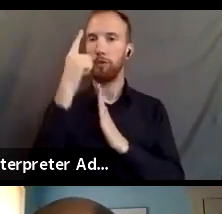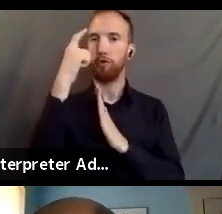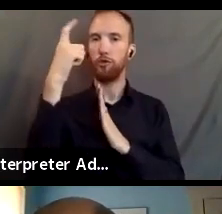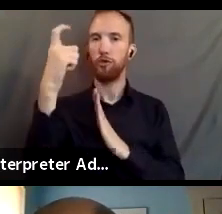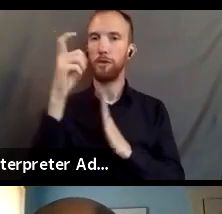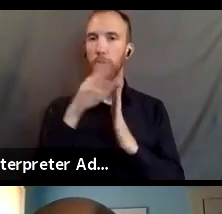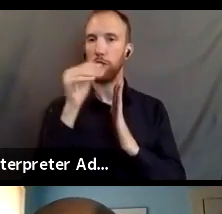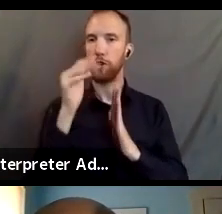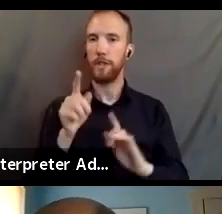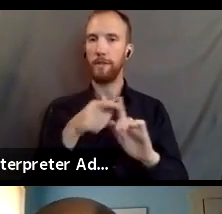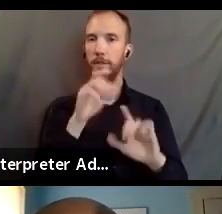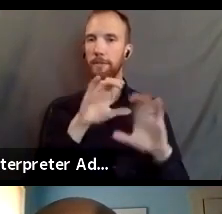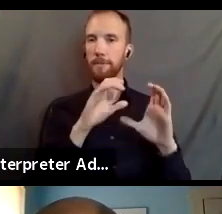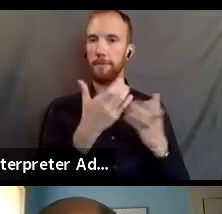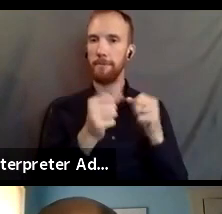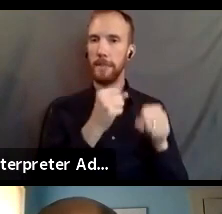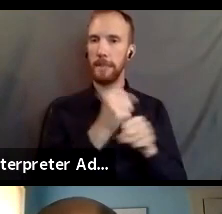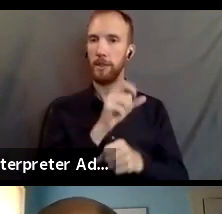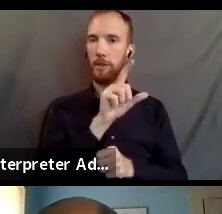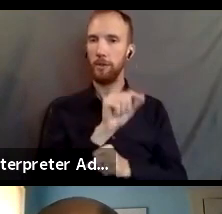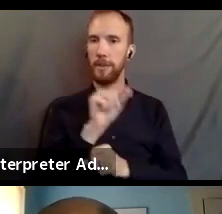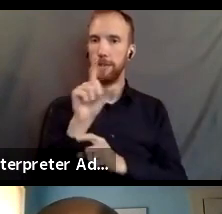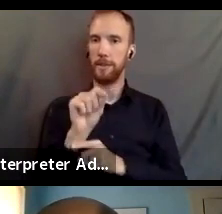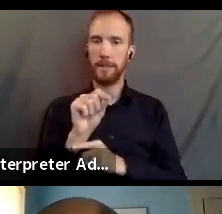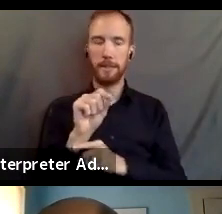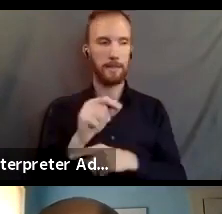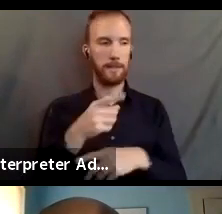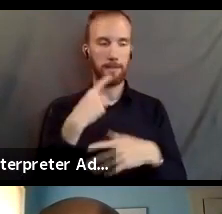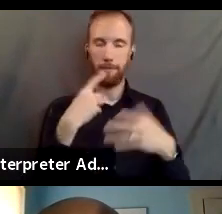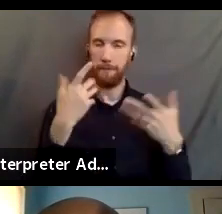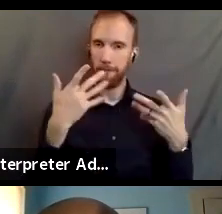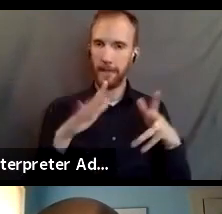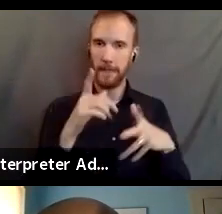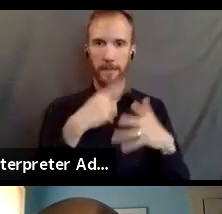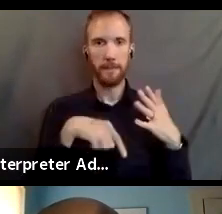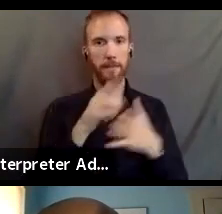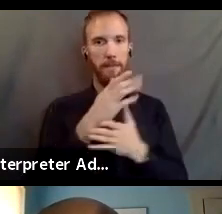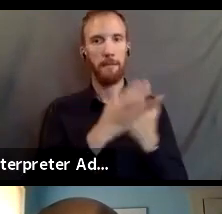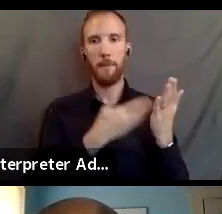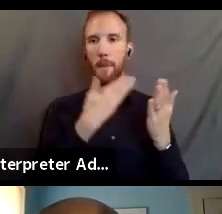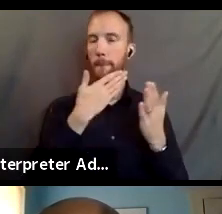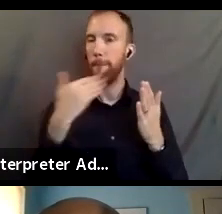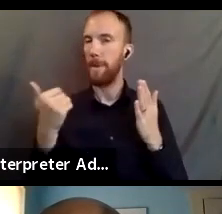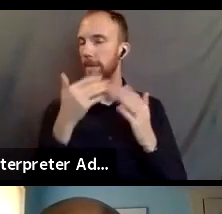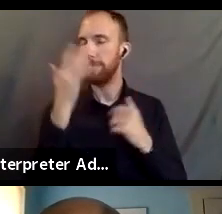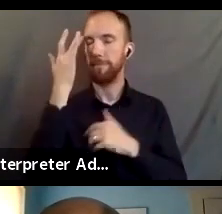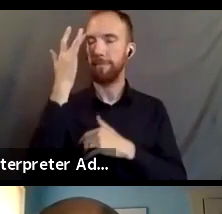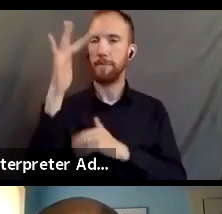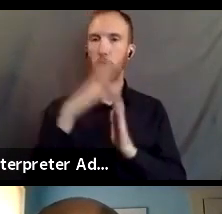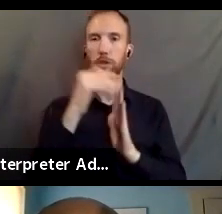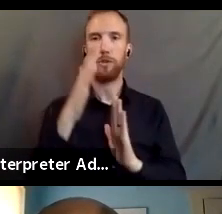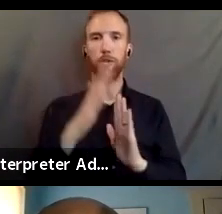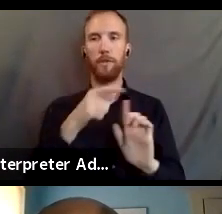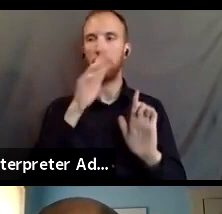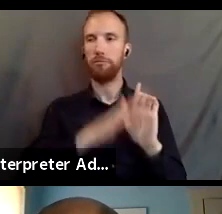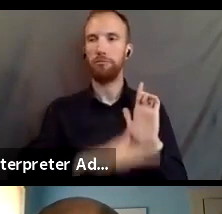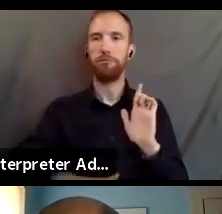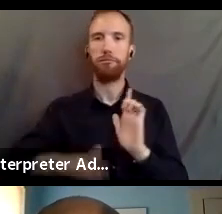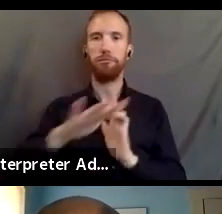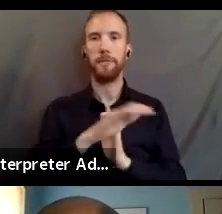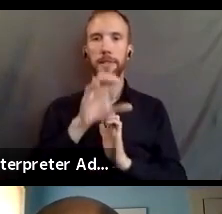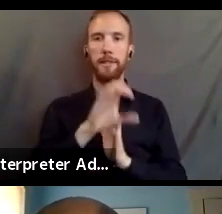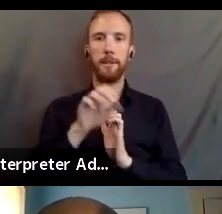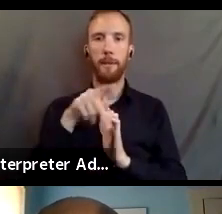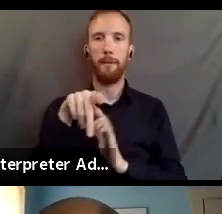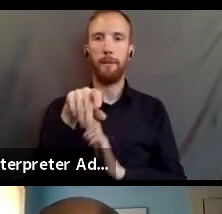2020 as he was already mentioned these are some of the best and brightest students across the chicago public schools the students